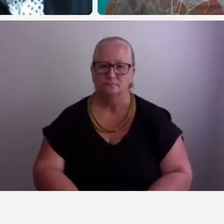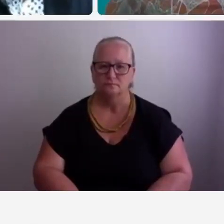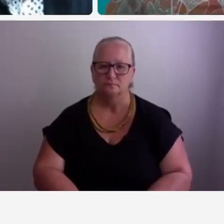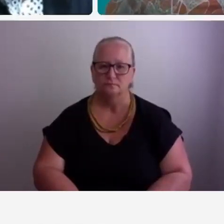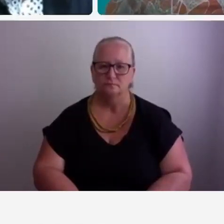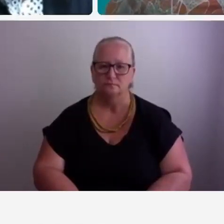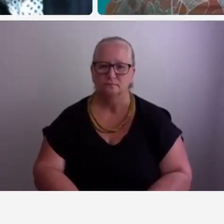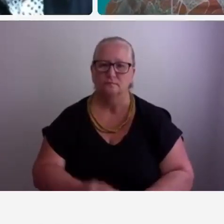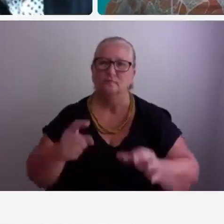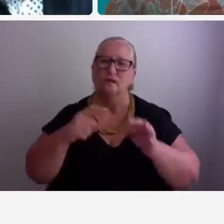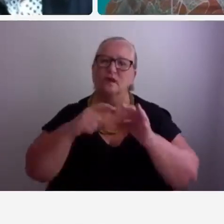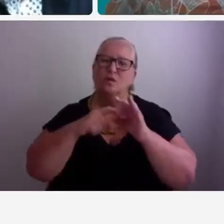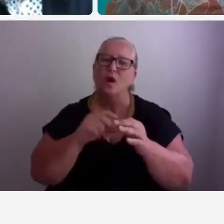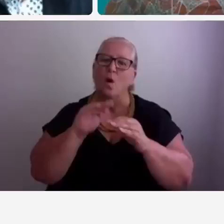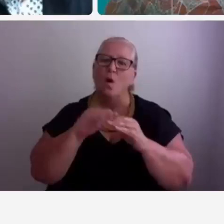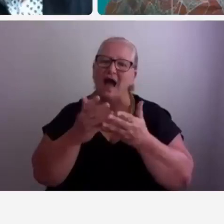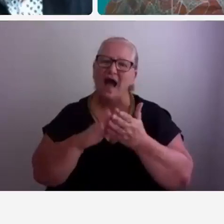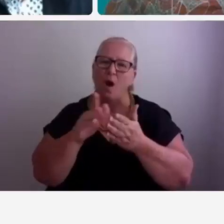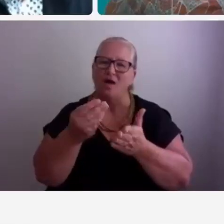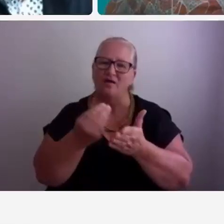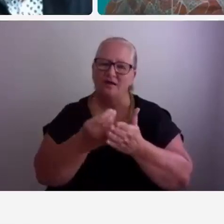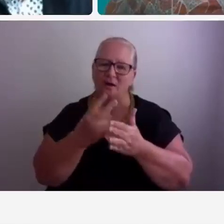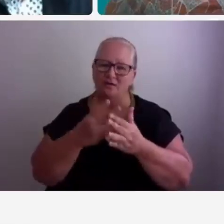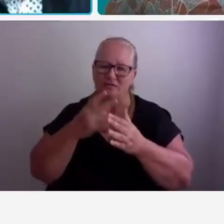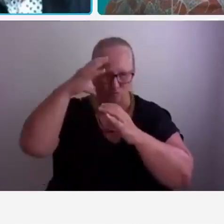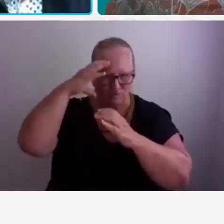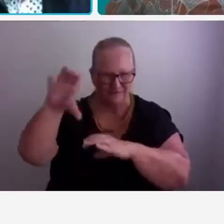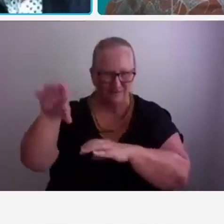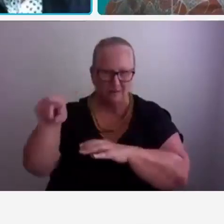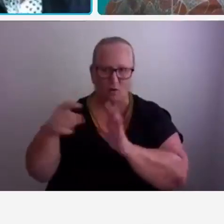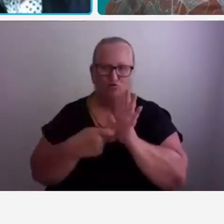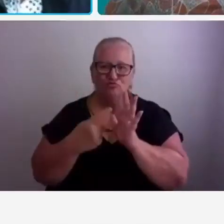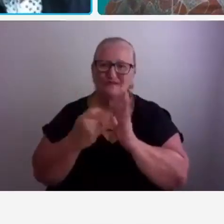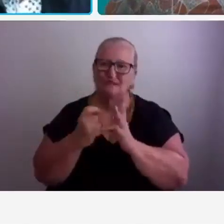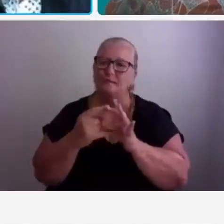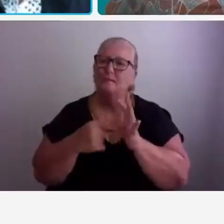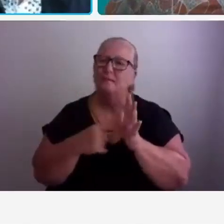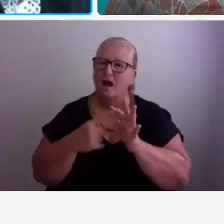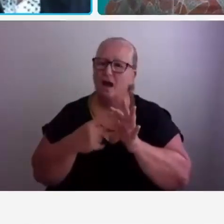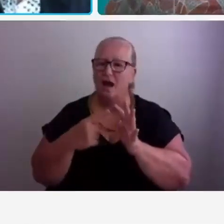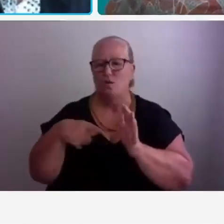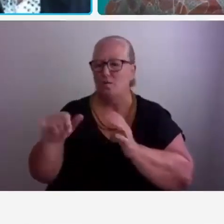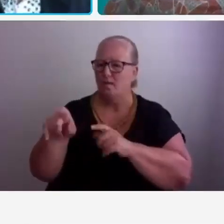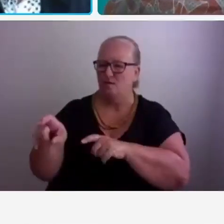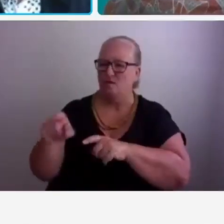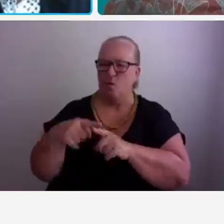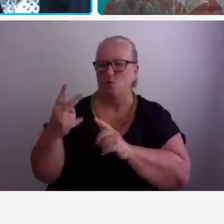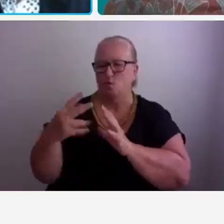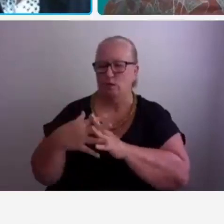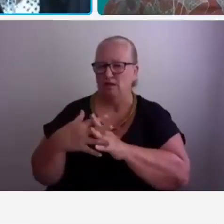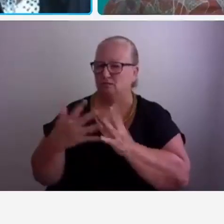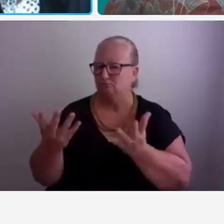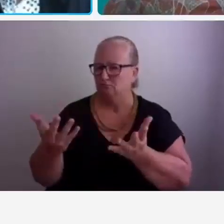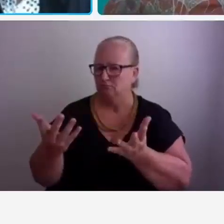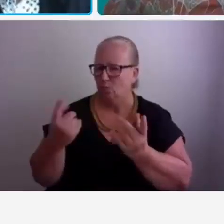There was a question about how is funding for residential respite determined, noting that they may only stay at a facility for 2 weeks,